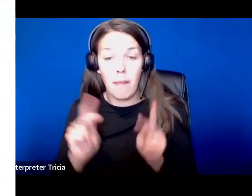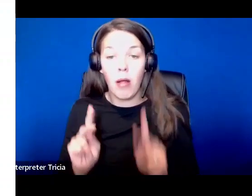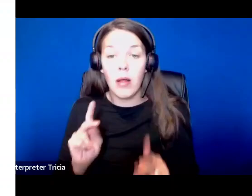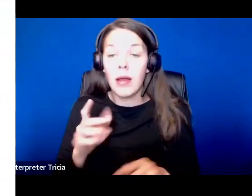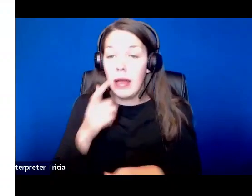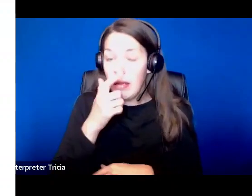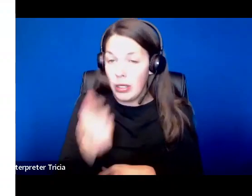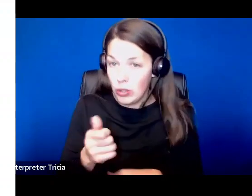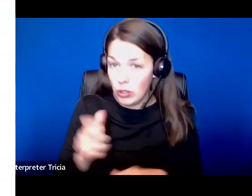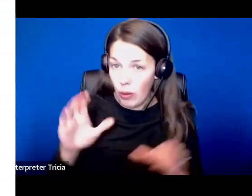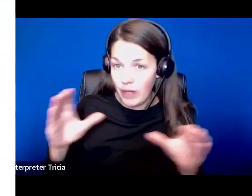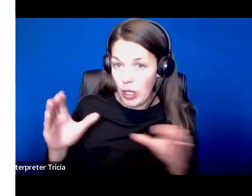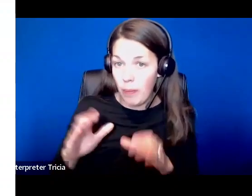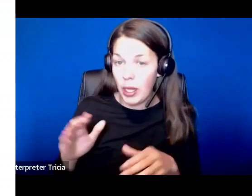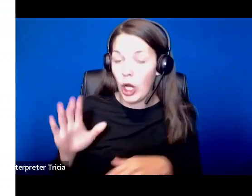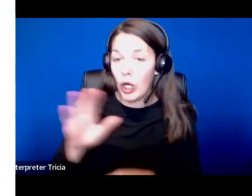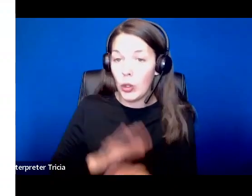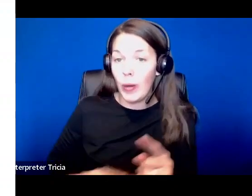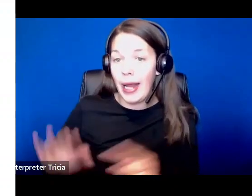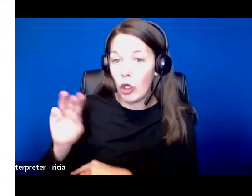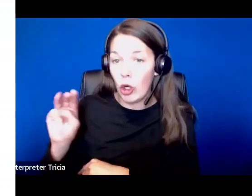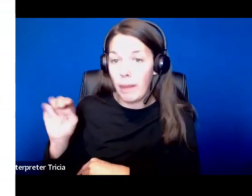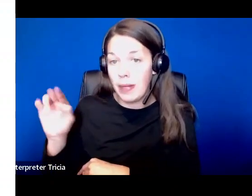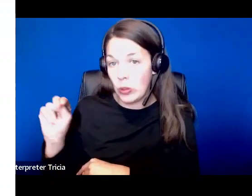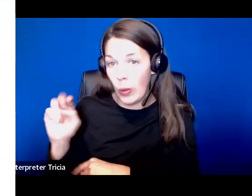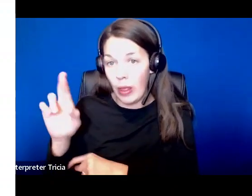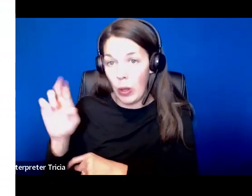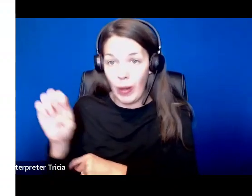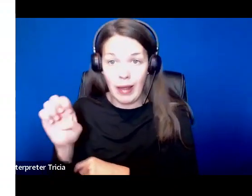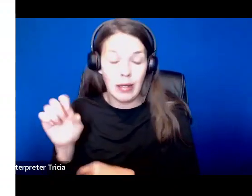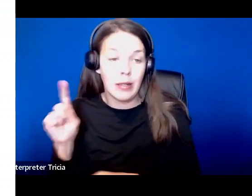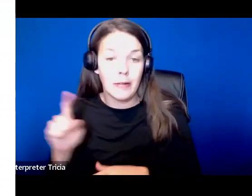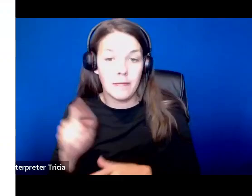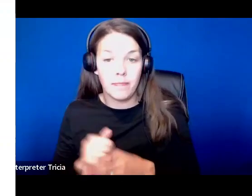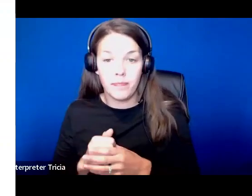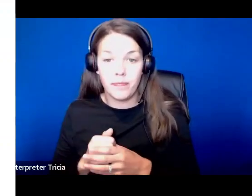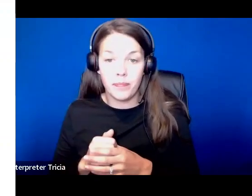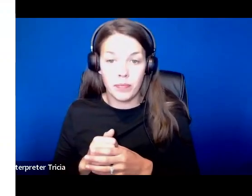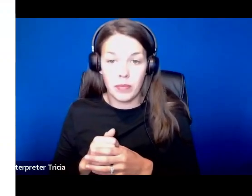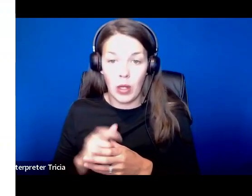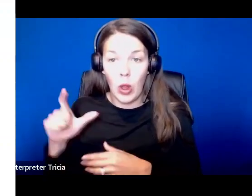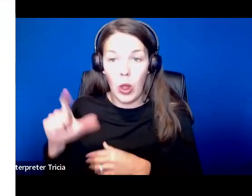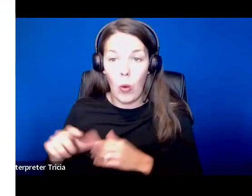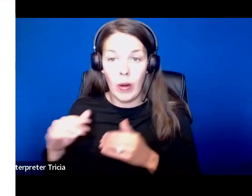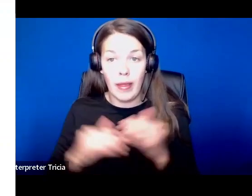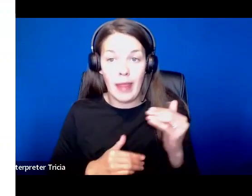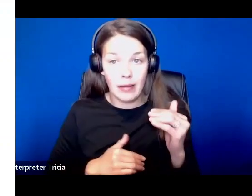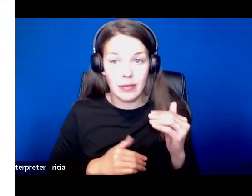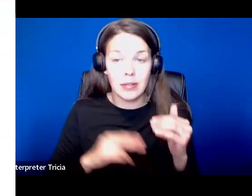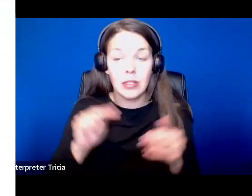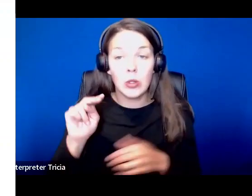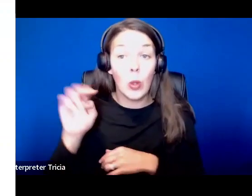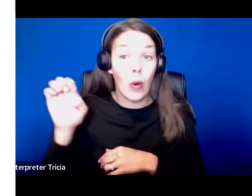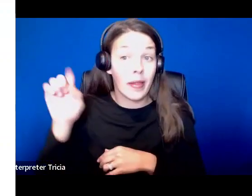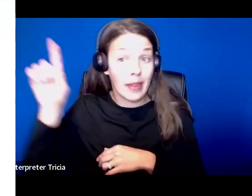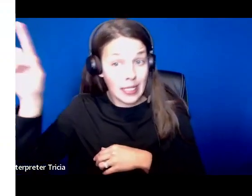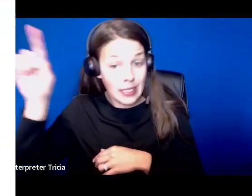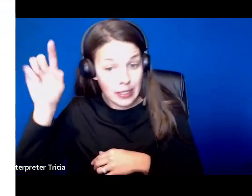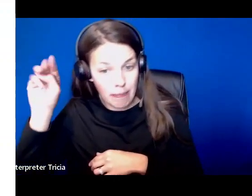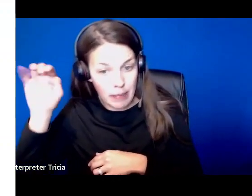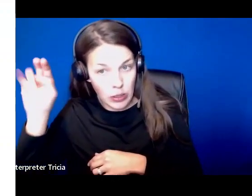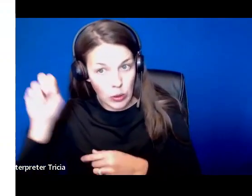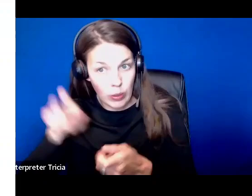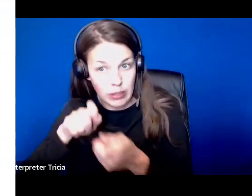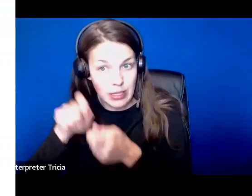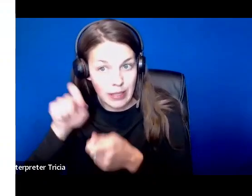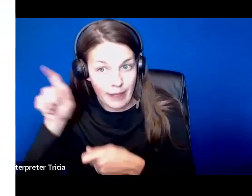you compare greater Minnesota, these rates are lower than they are in Northeast Minnesota.